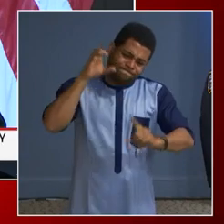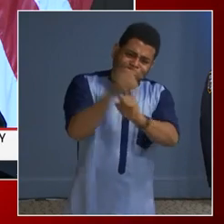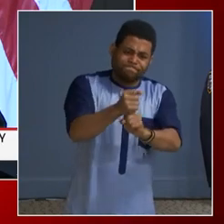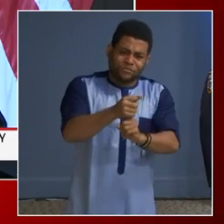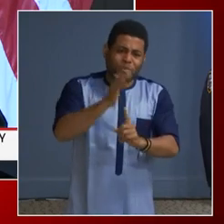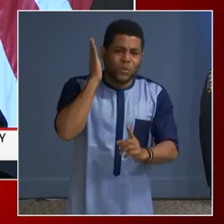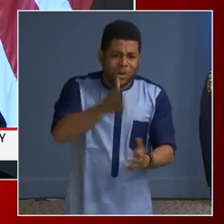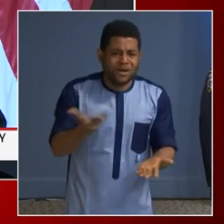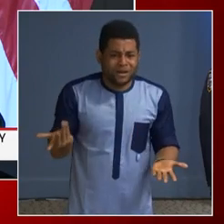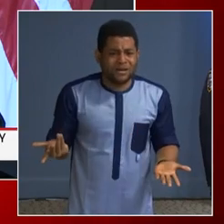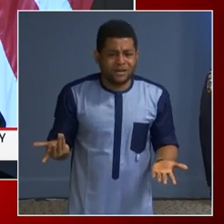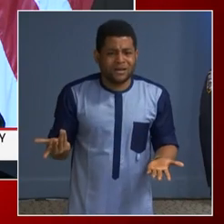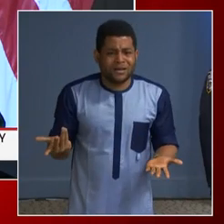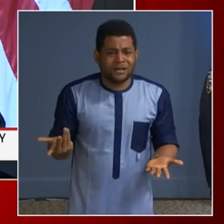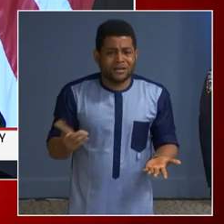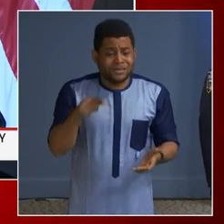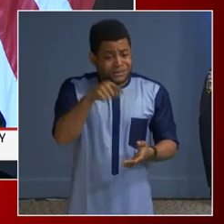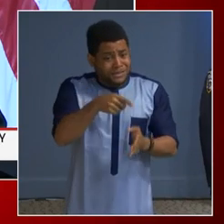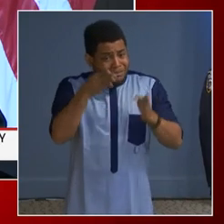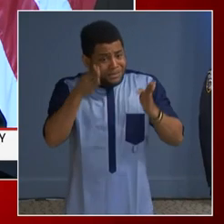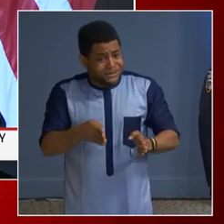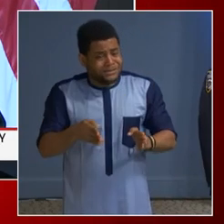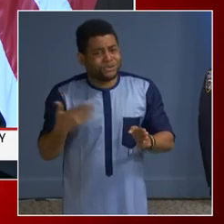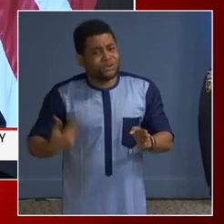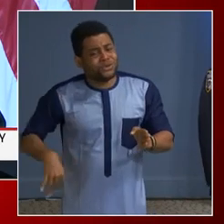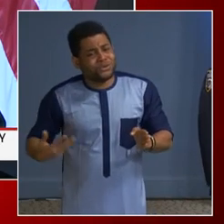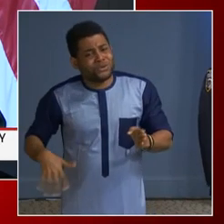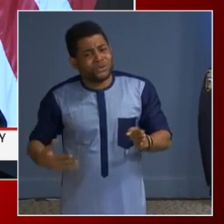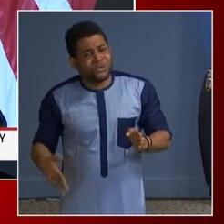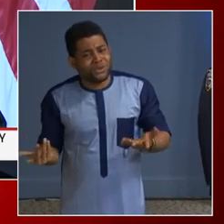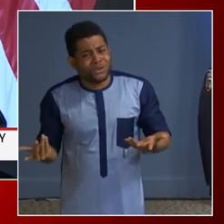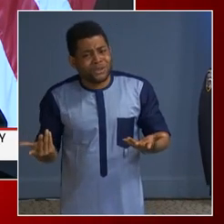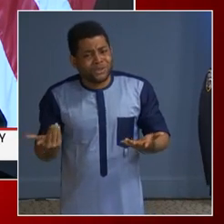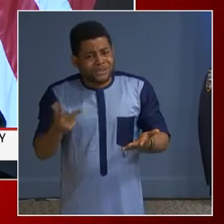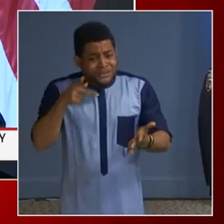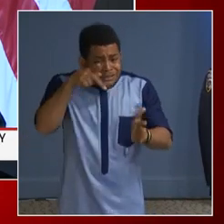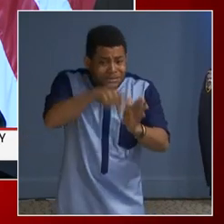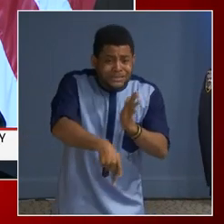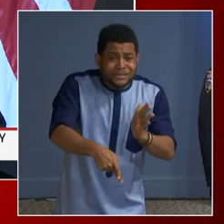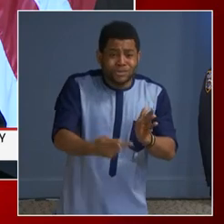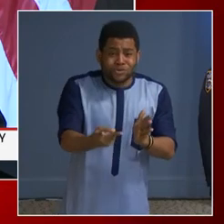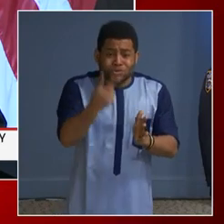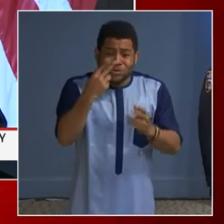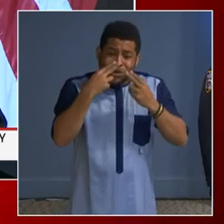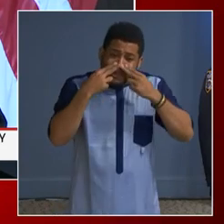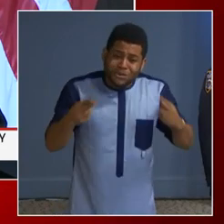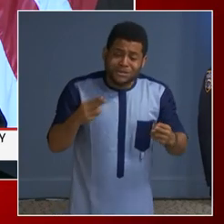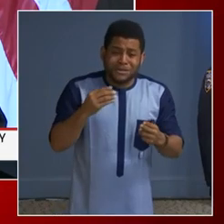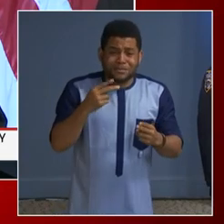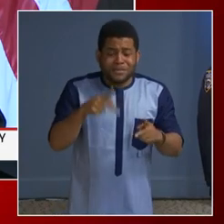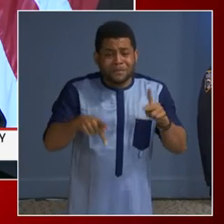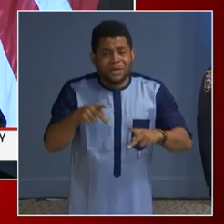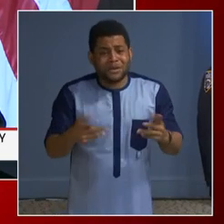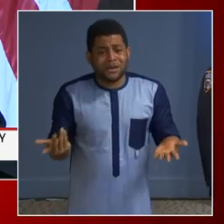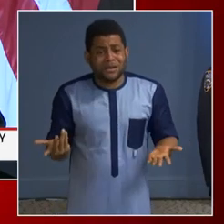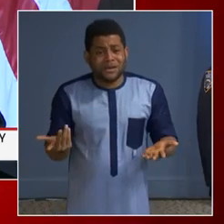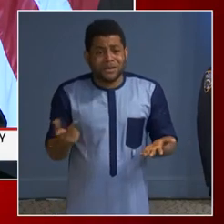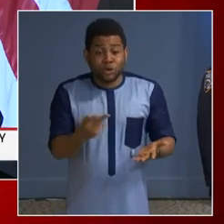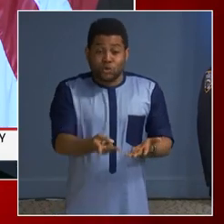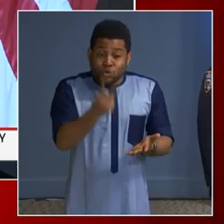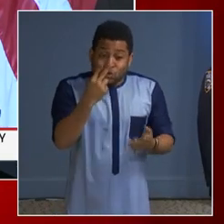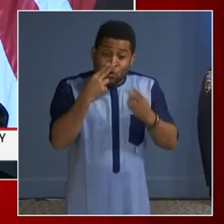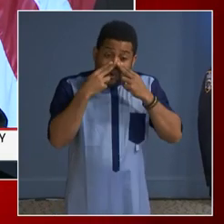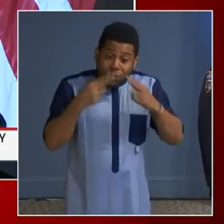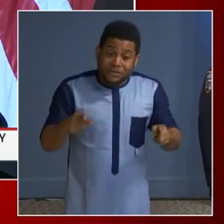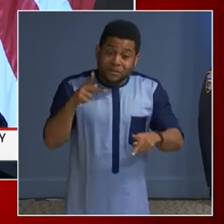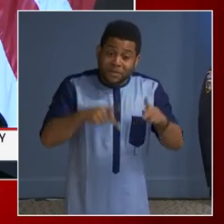has unnecessarily taken the lives of 2 innocent people. 2 innocent people, and